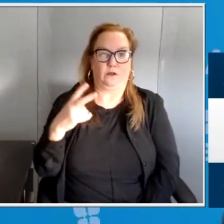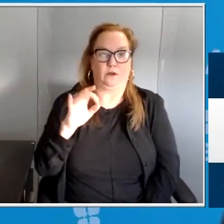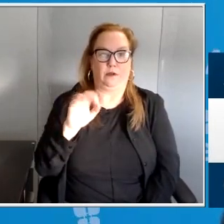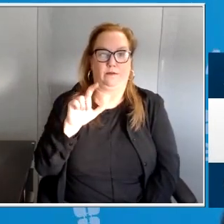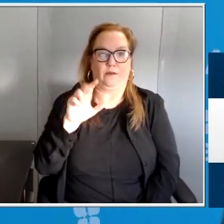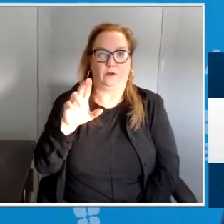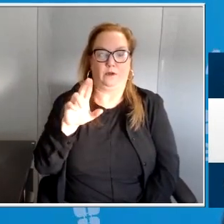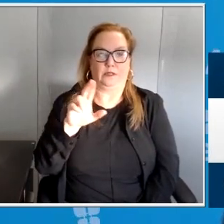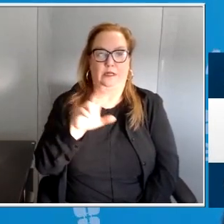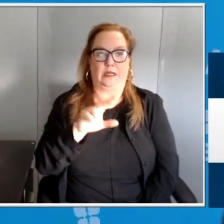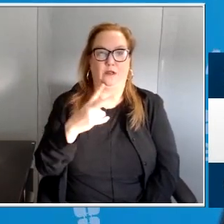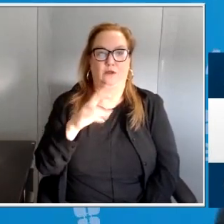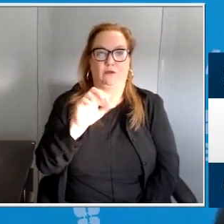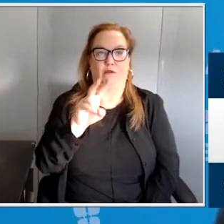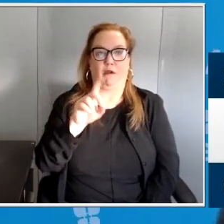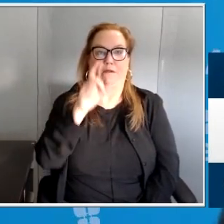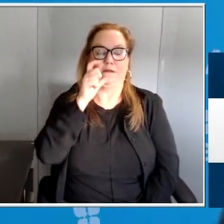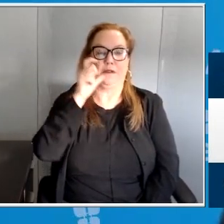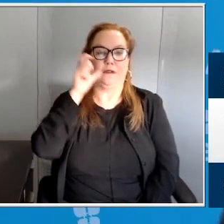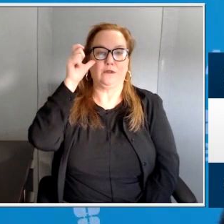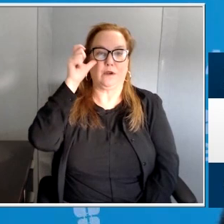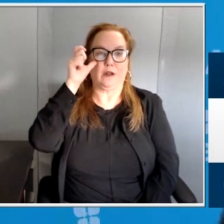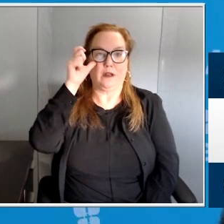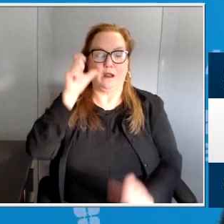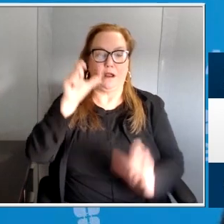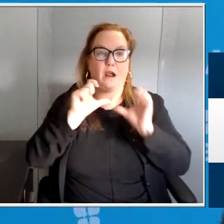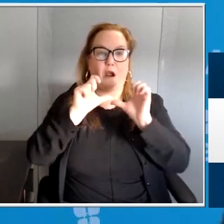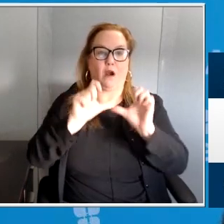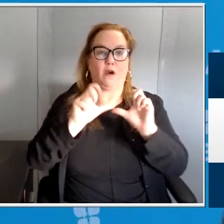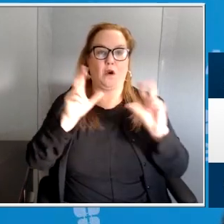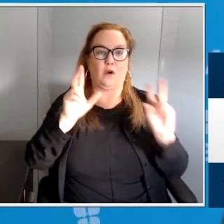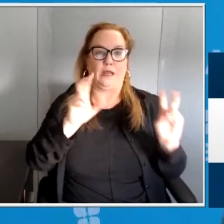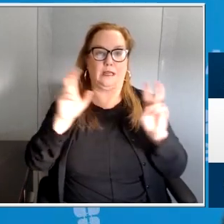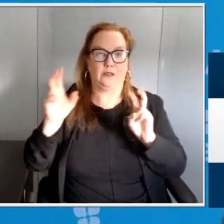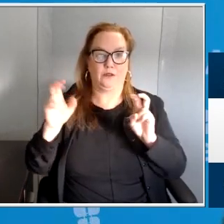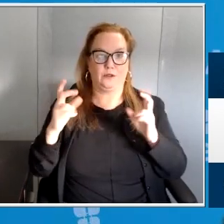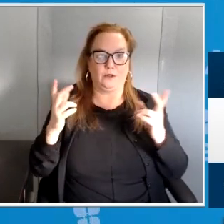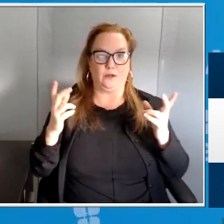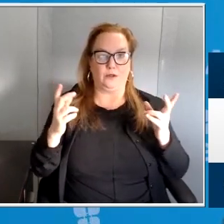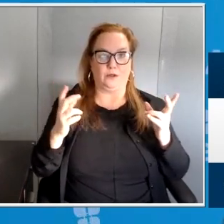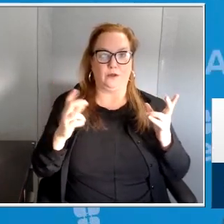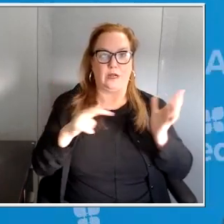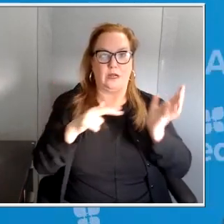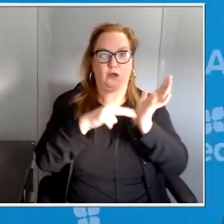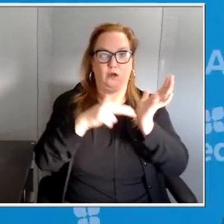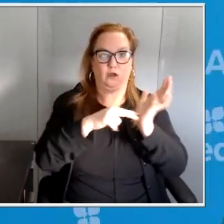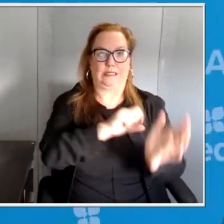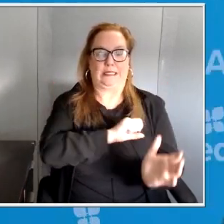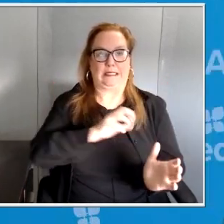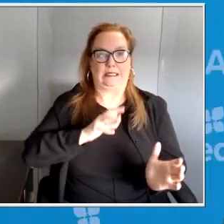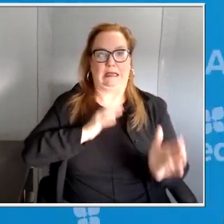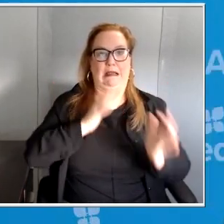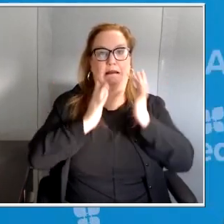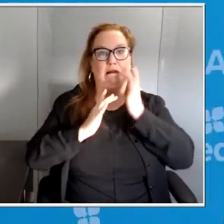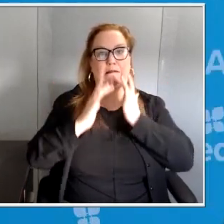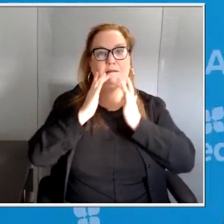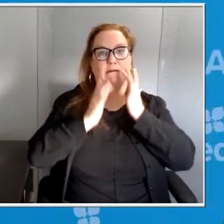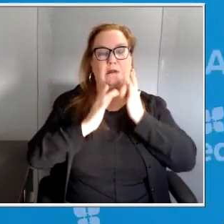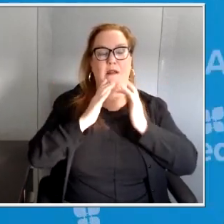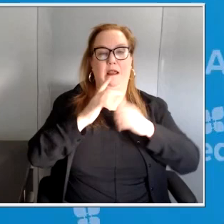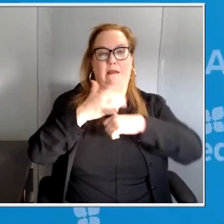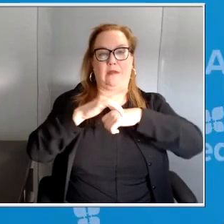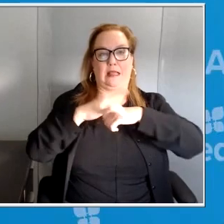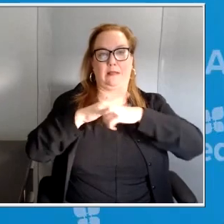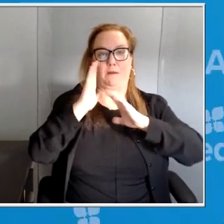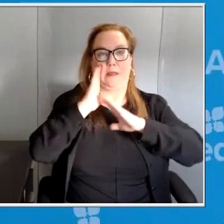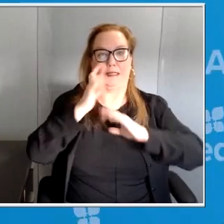and 2 COVIDs yesterday. Our ongoing issue remains nursing staffing for our bed availability. The